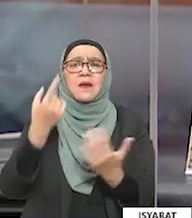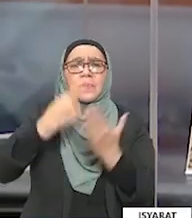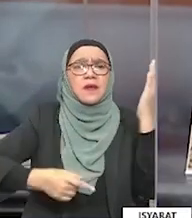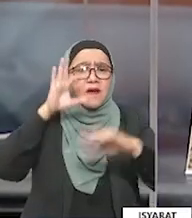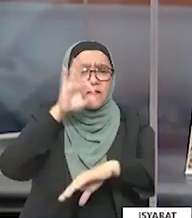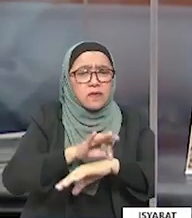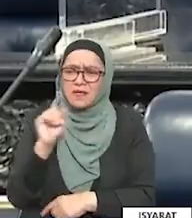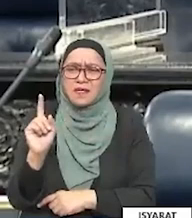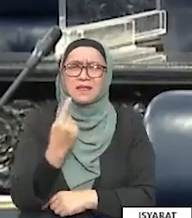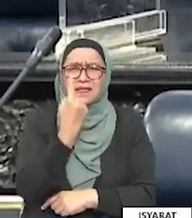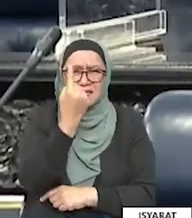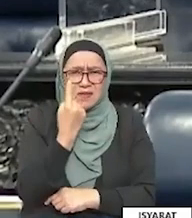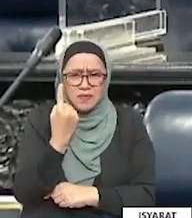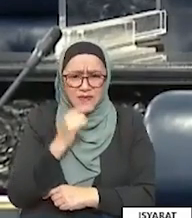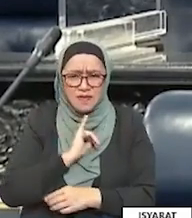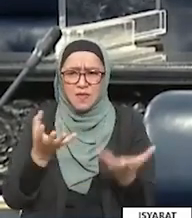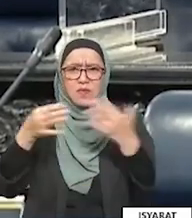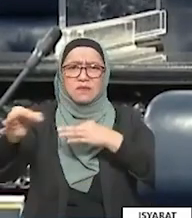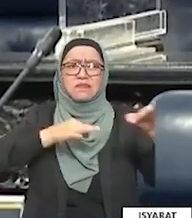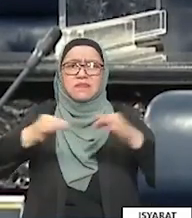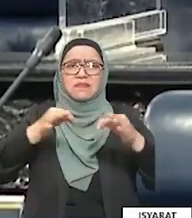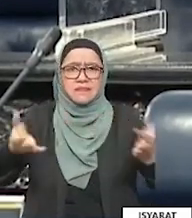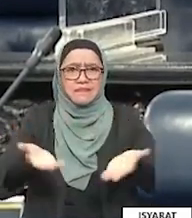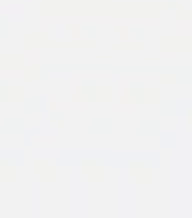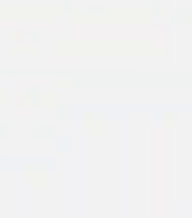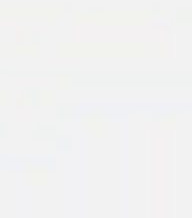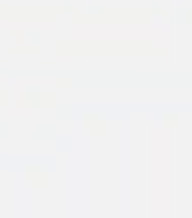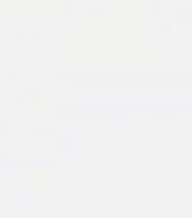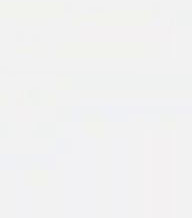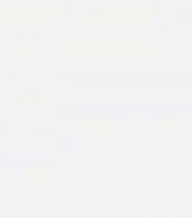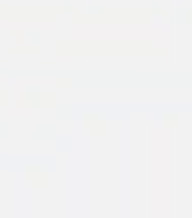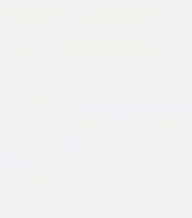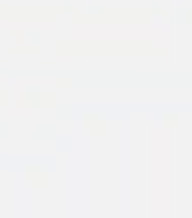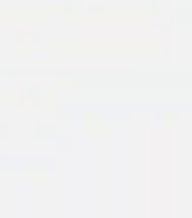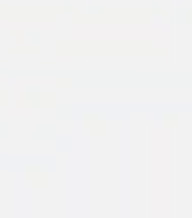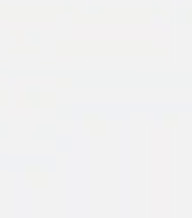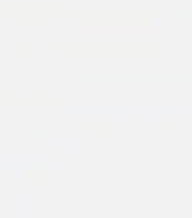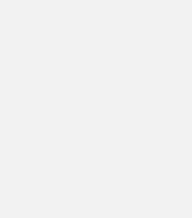minister during the minister's question time.